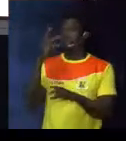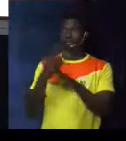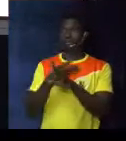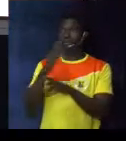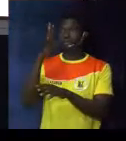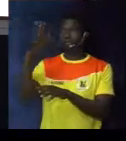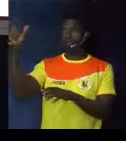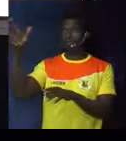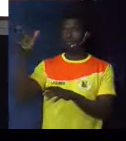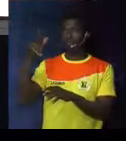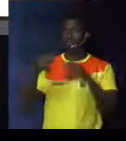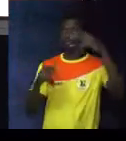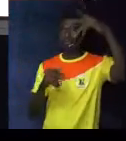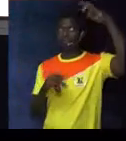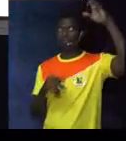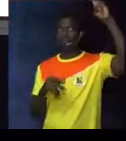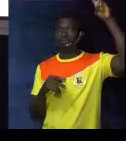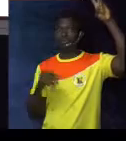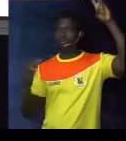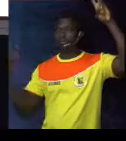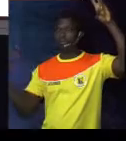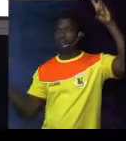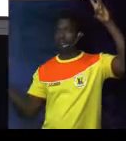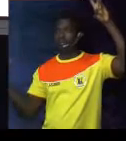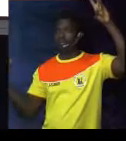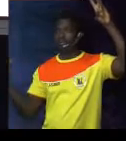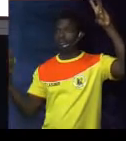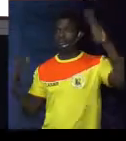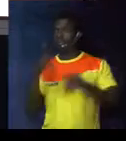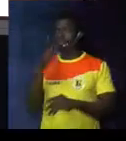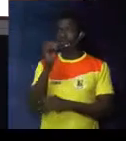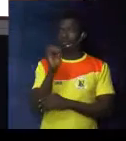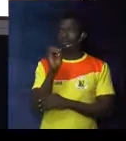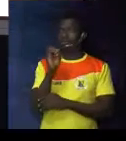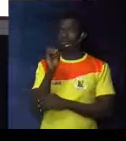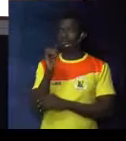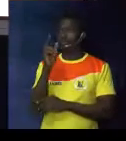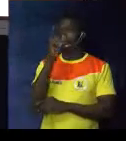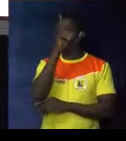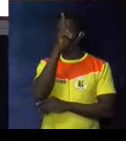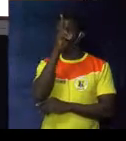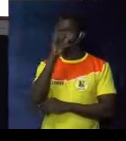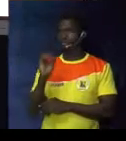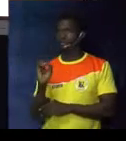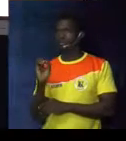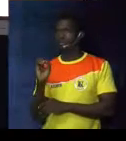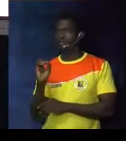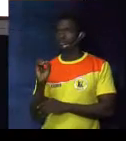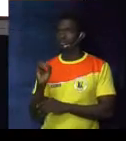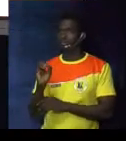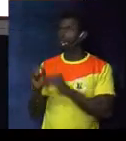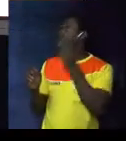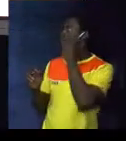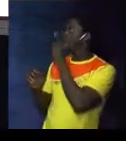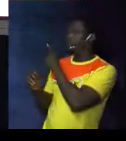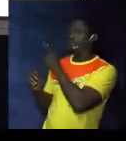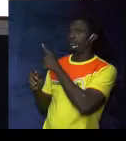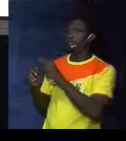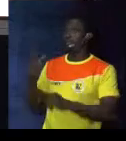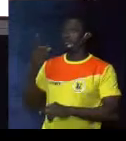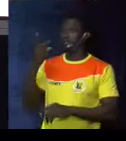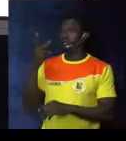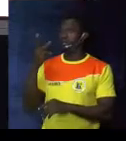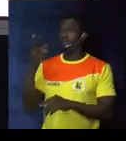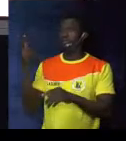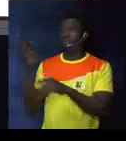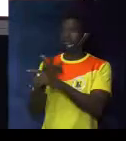I'll put 6 times 5 because 6 is on top and 5 is to the side. So 6 times 5 is 30. Now here I'll put 6 times 8